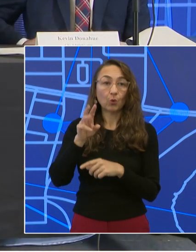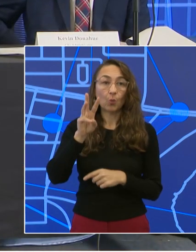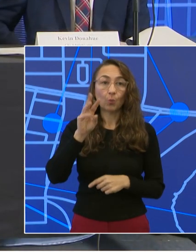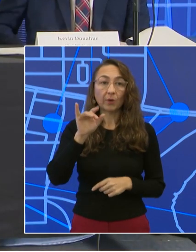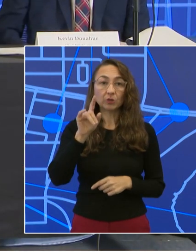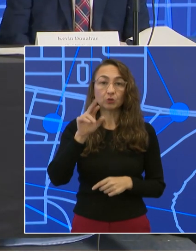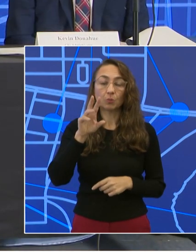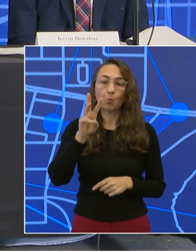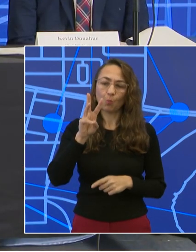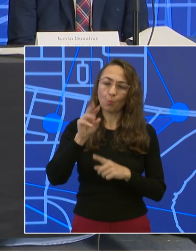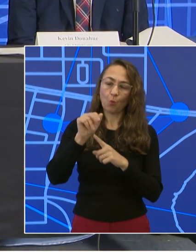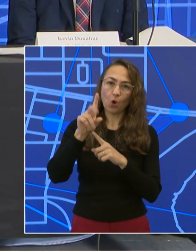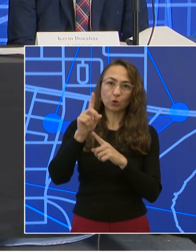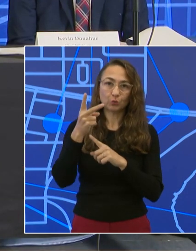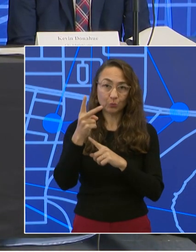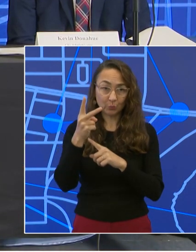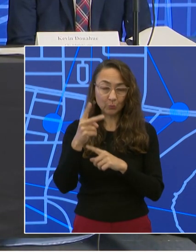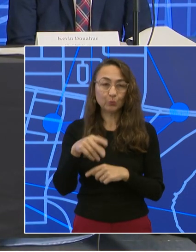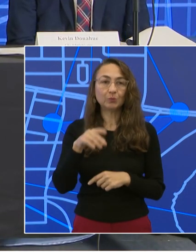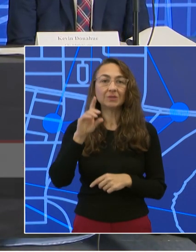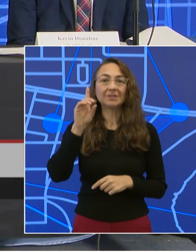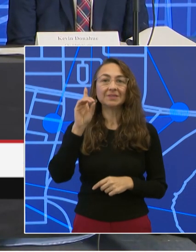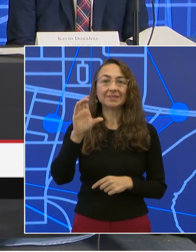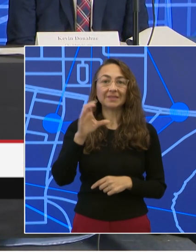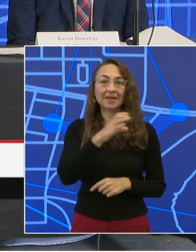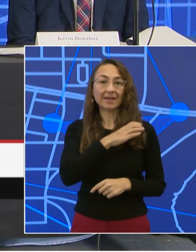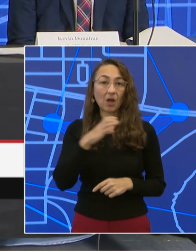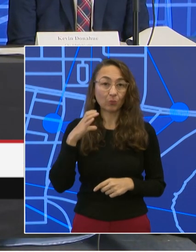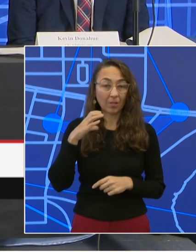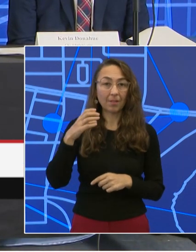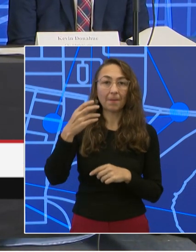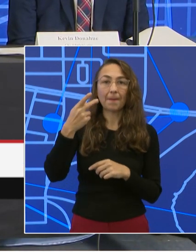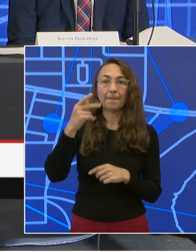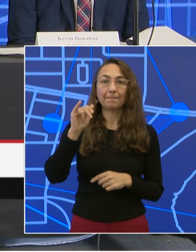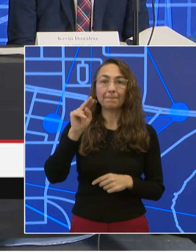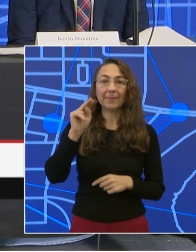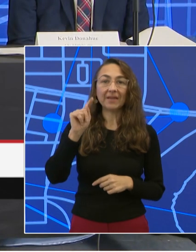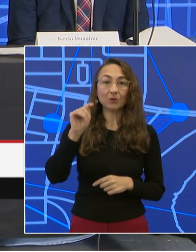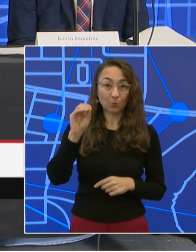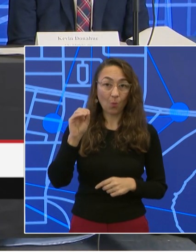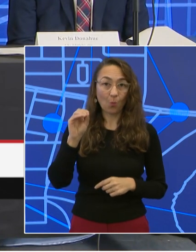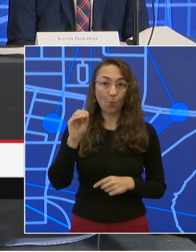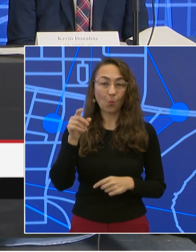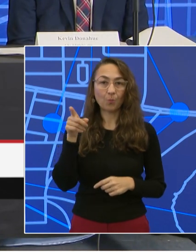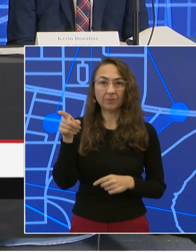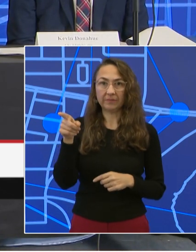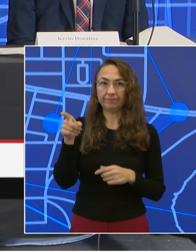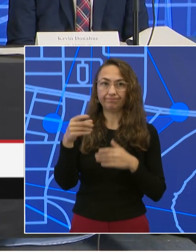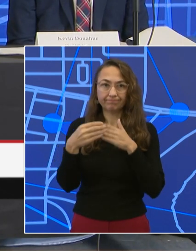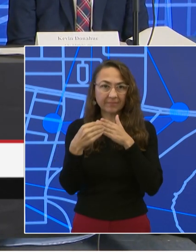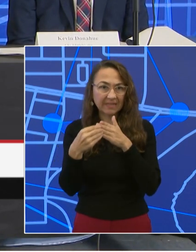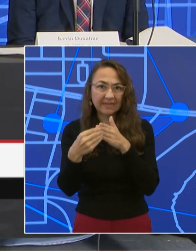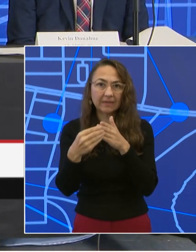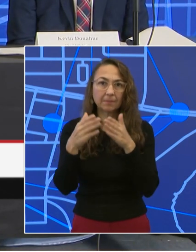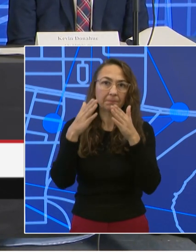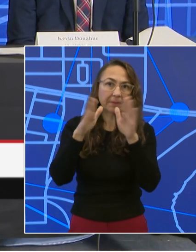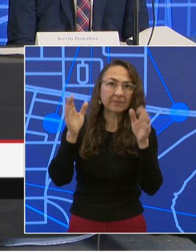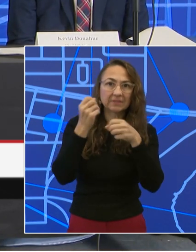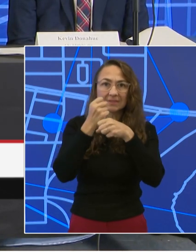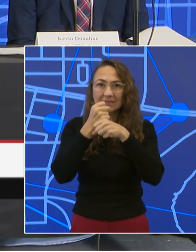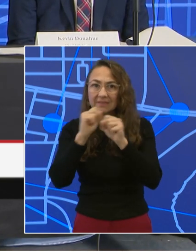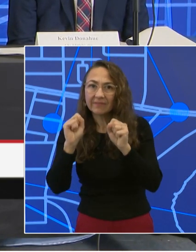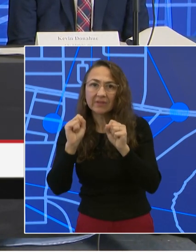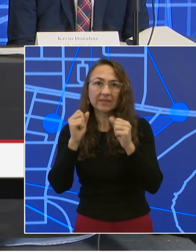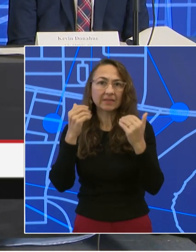the council's lead on public safety and justice, who work with us to pass common sense public